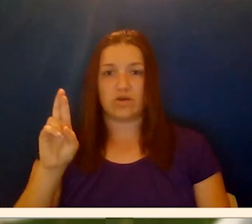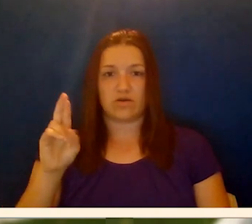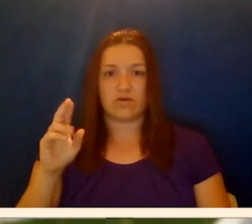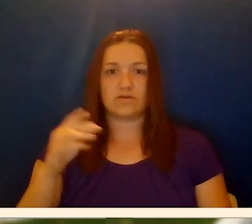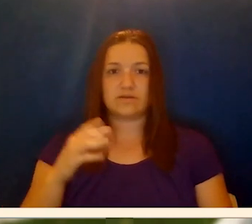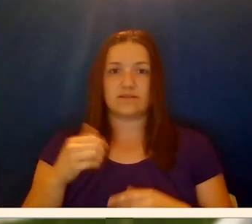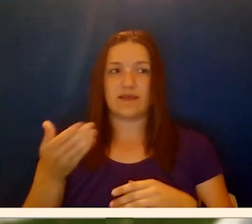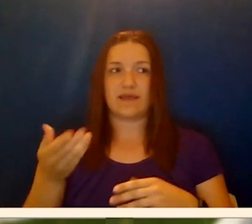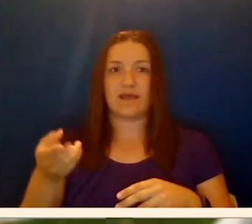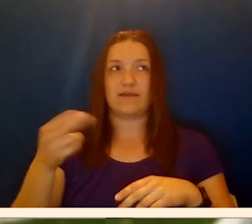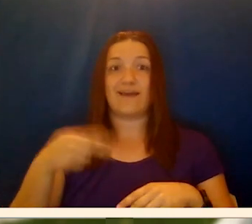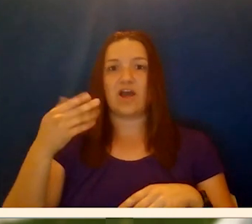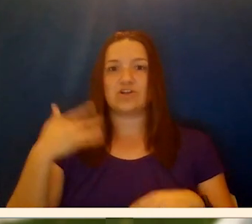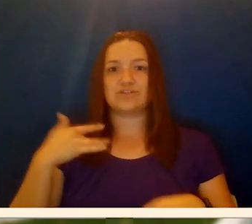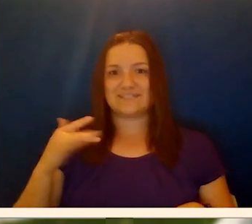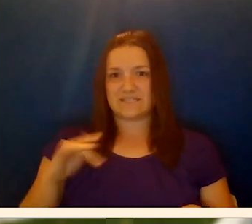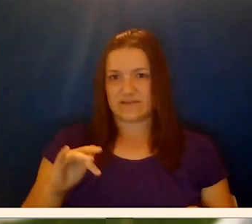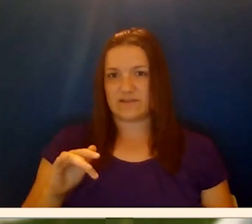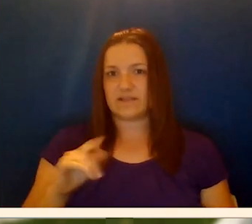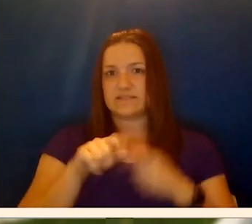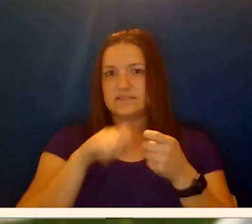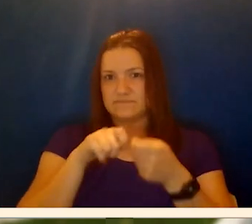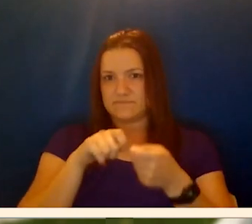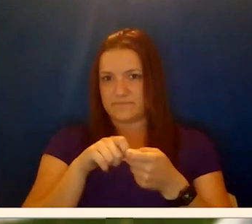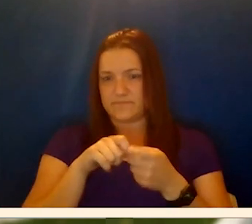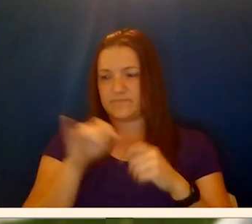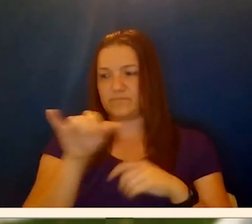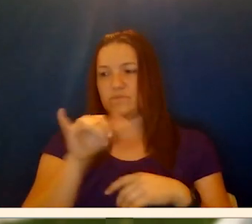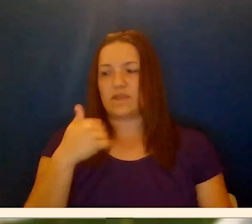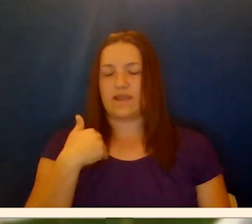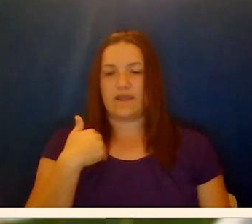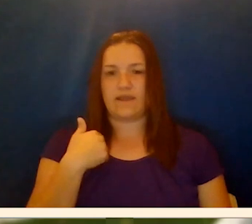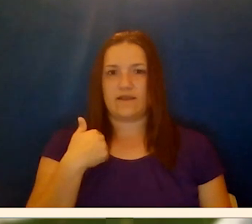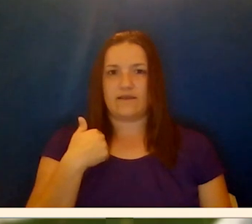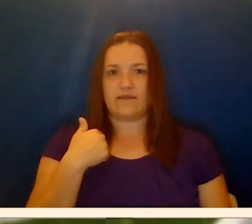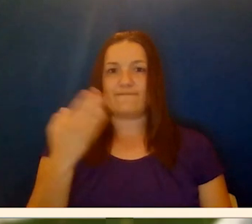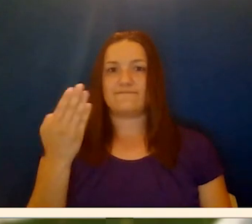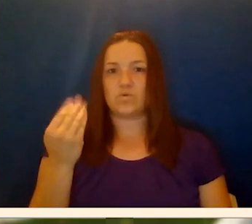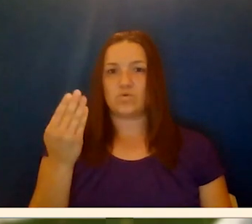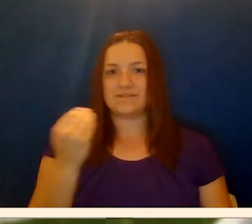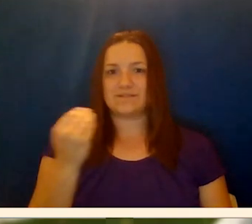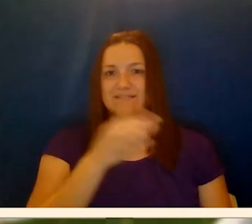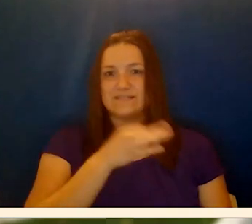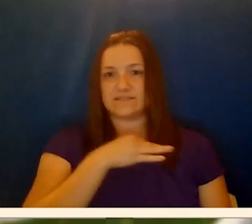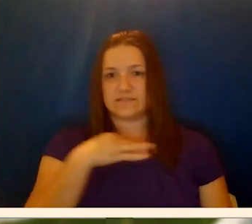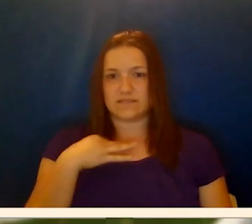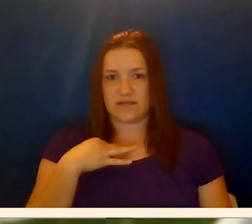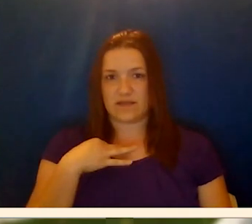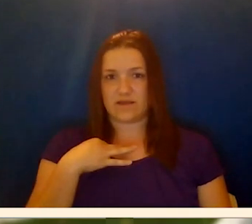higher sensitivity and specificity. And then we also have 14 employees that are